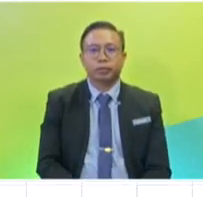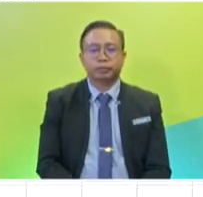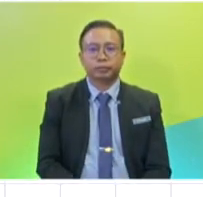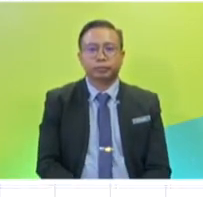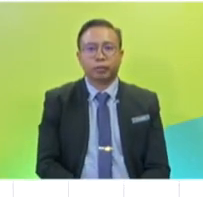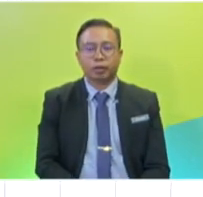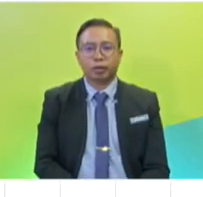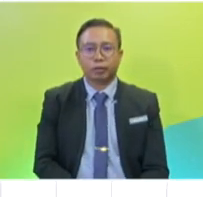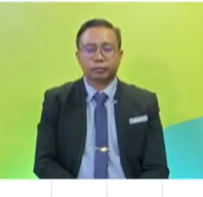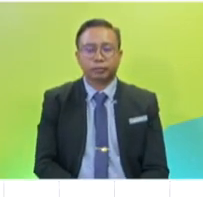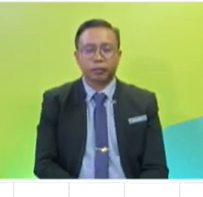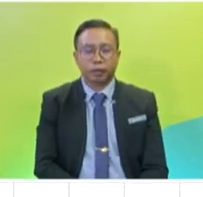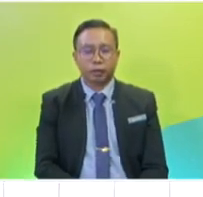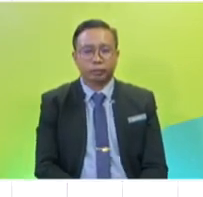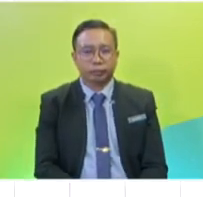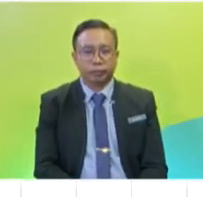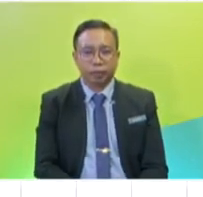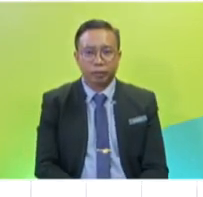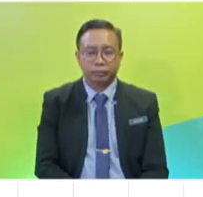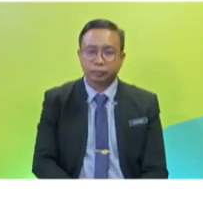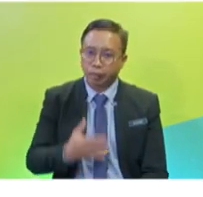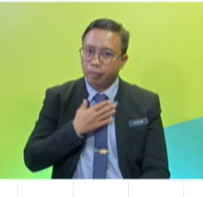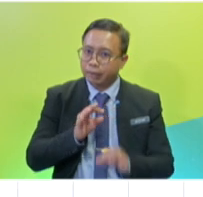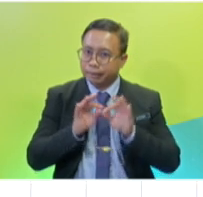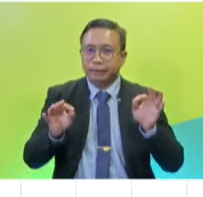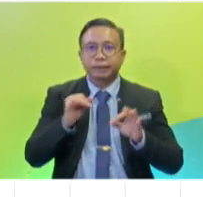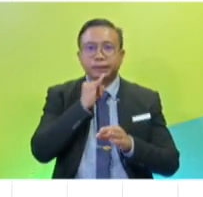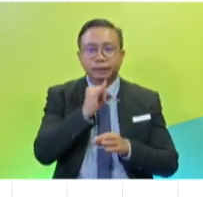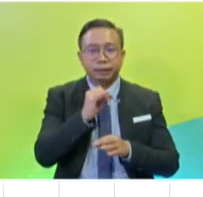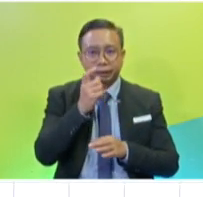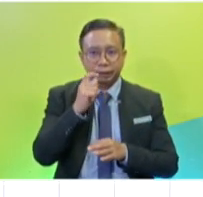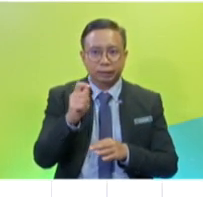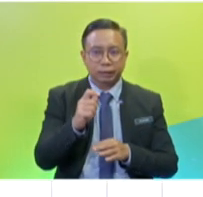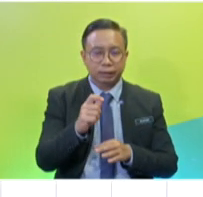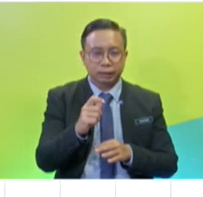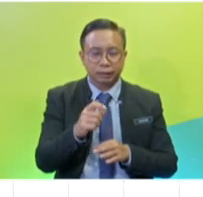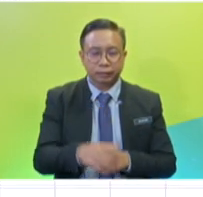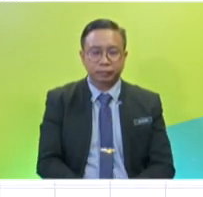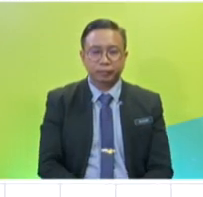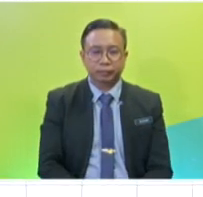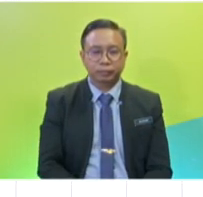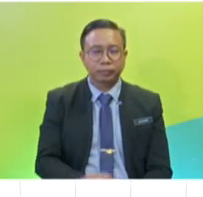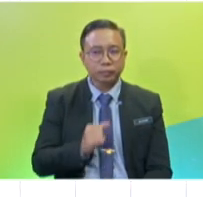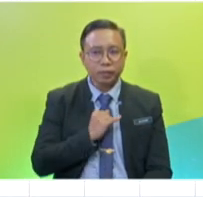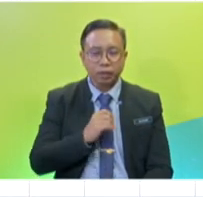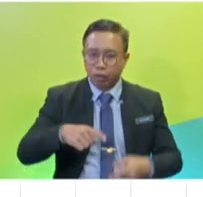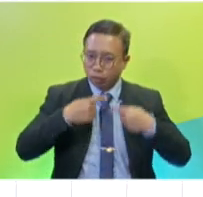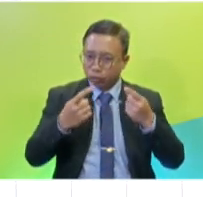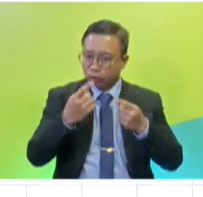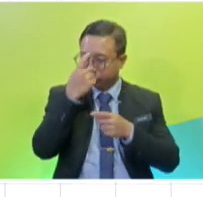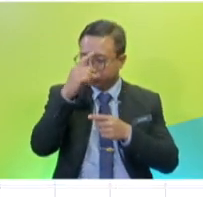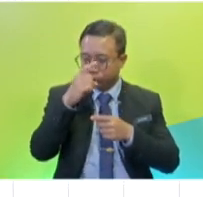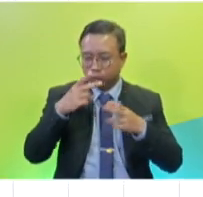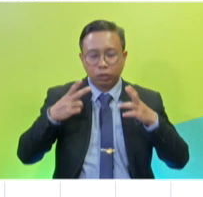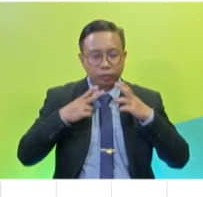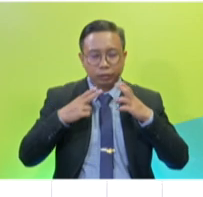Okay. So my sentence is, the fact is that I go for a holiday with my